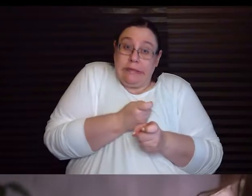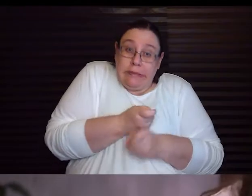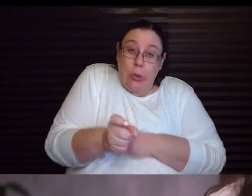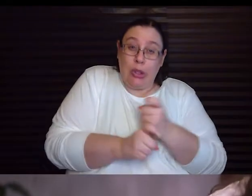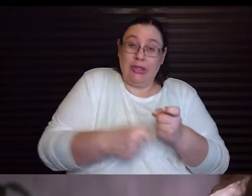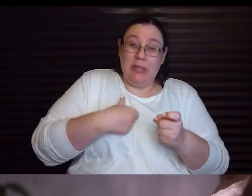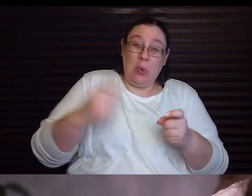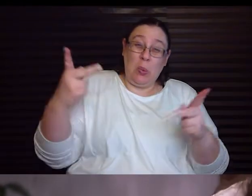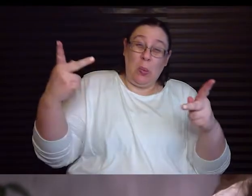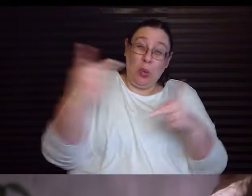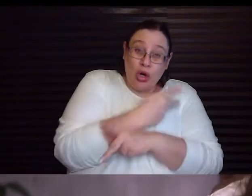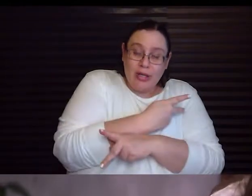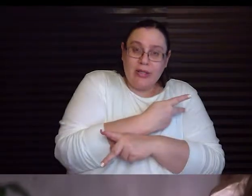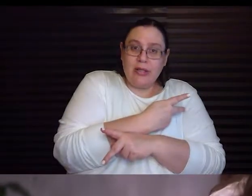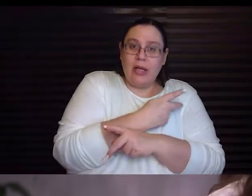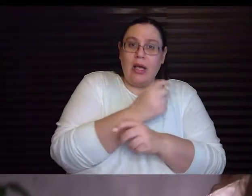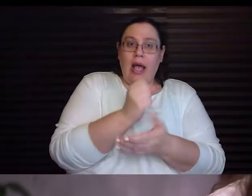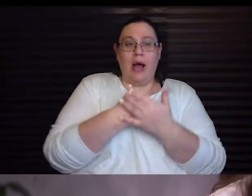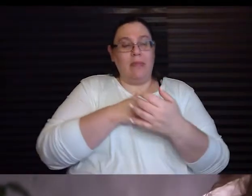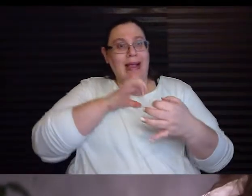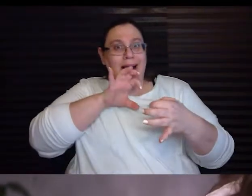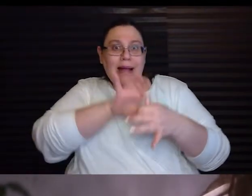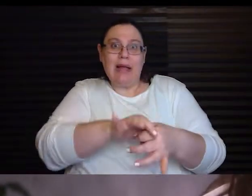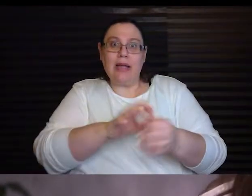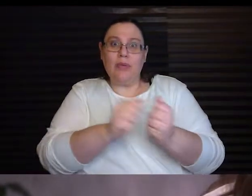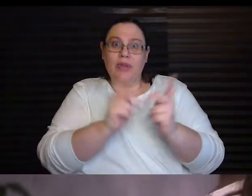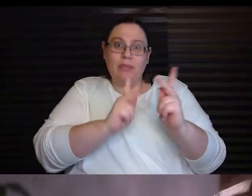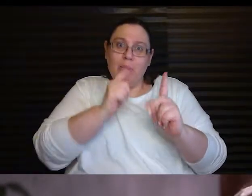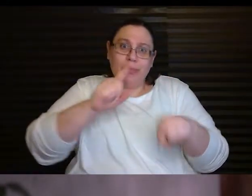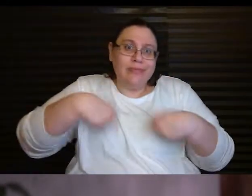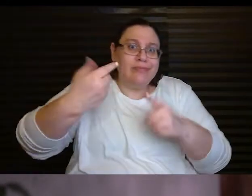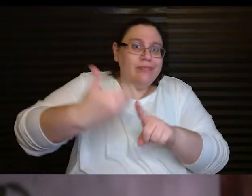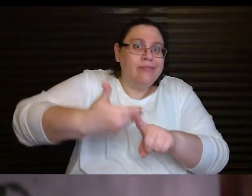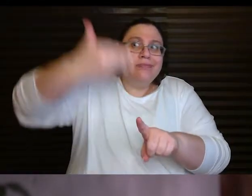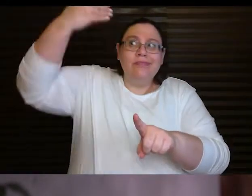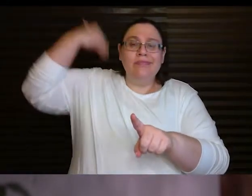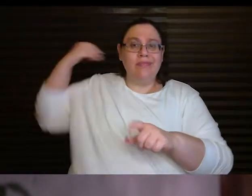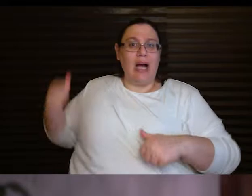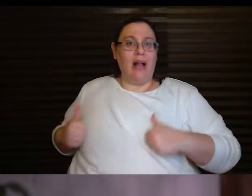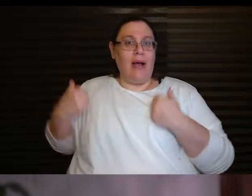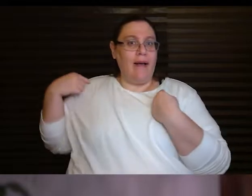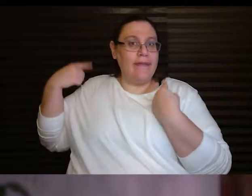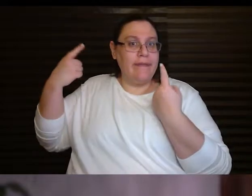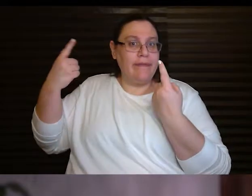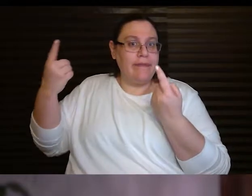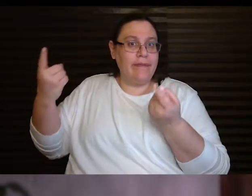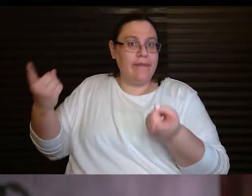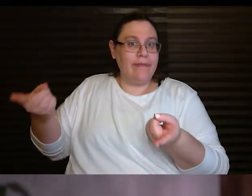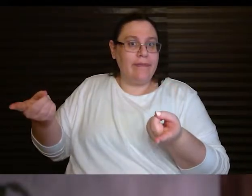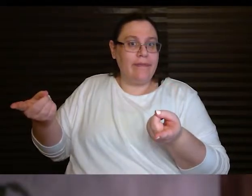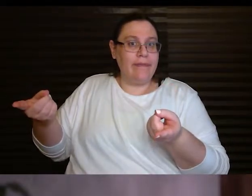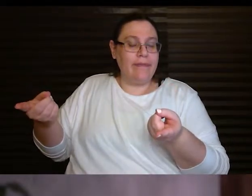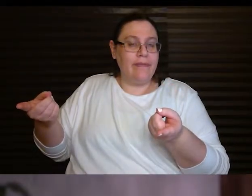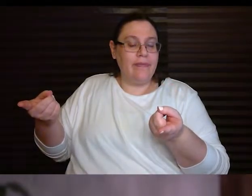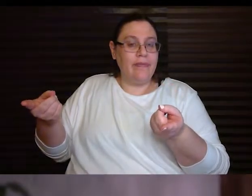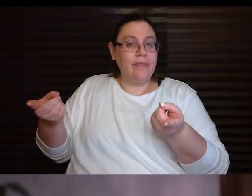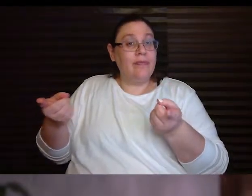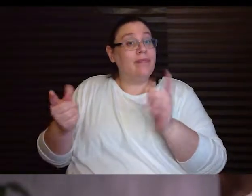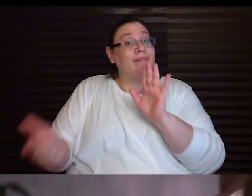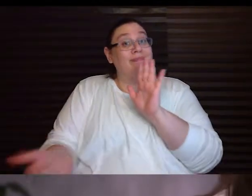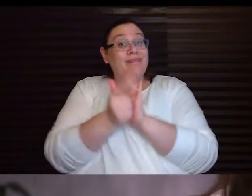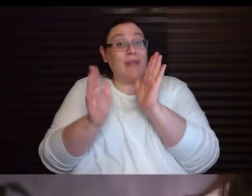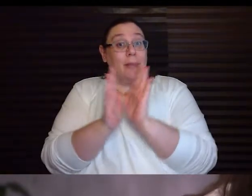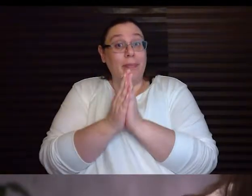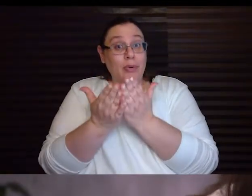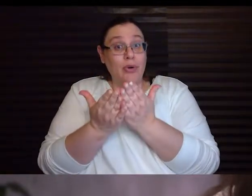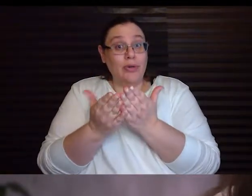were the very things that connected me with all of the people who were alive and who had ever been alive. Book